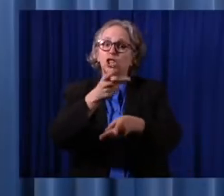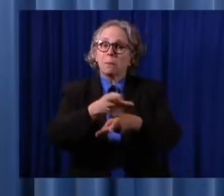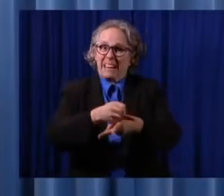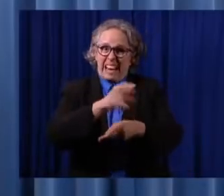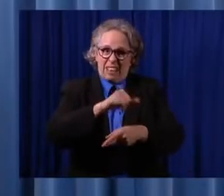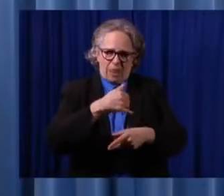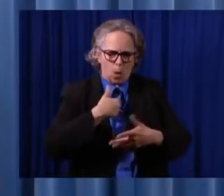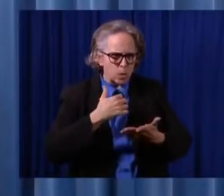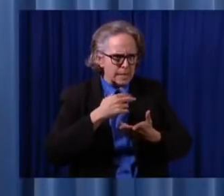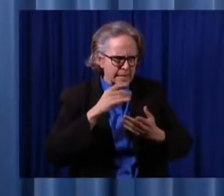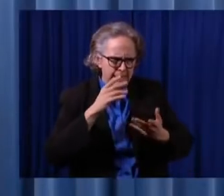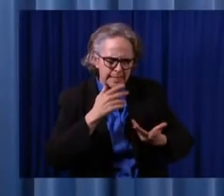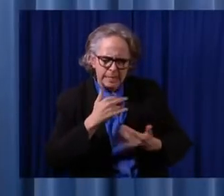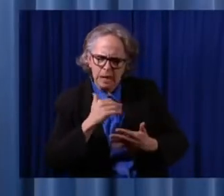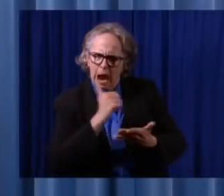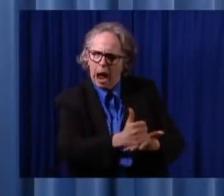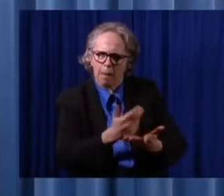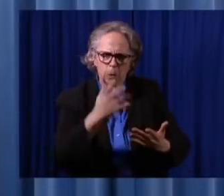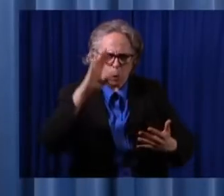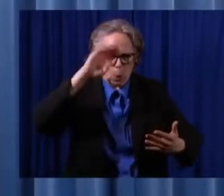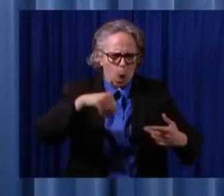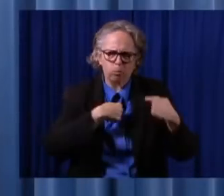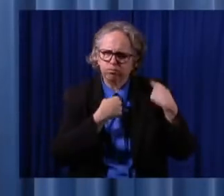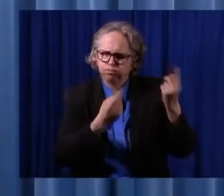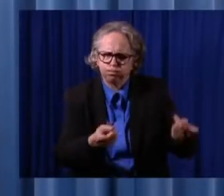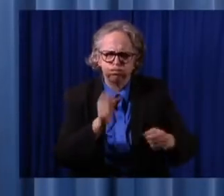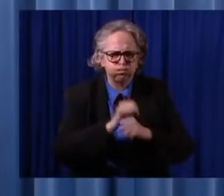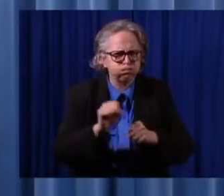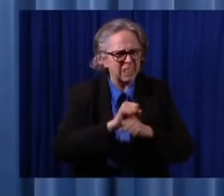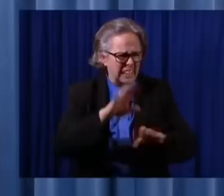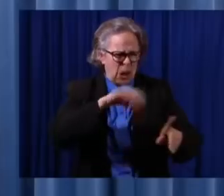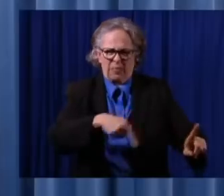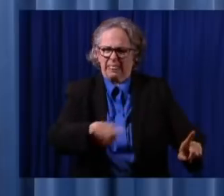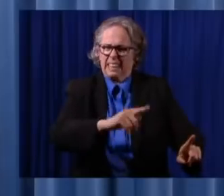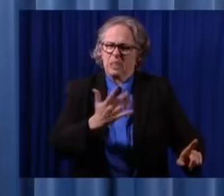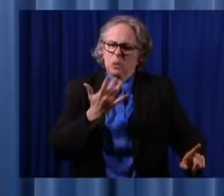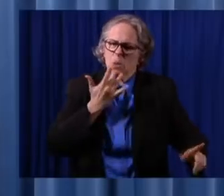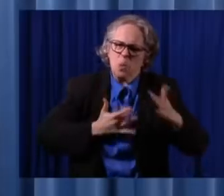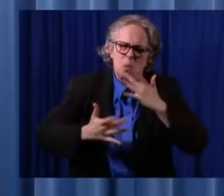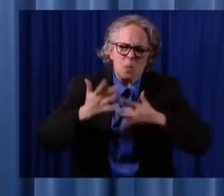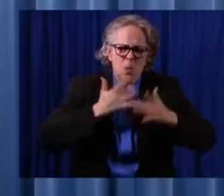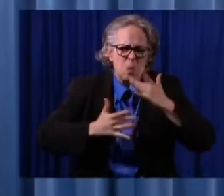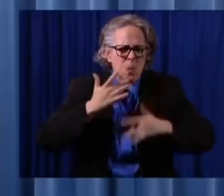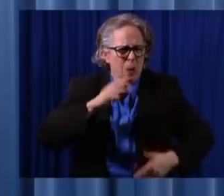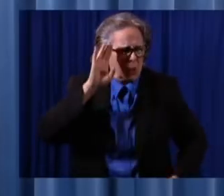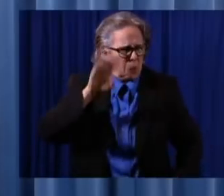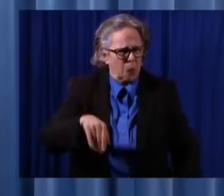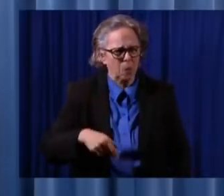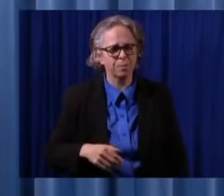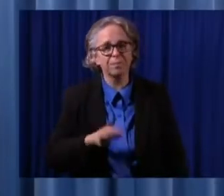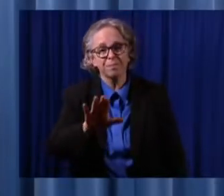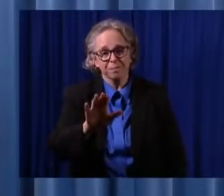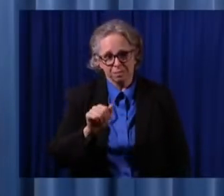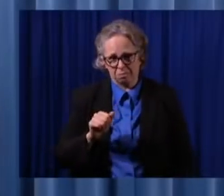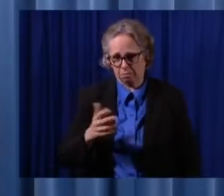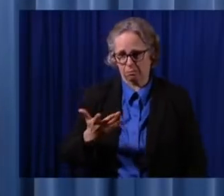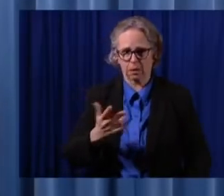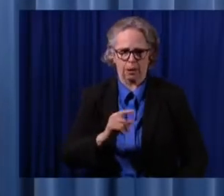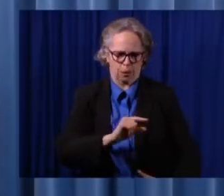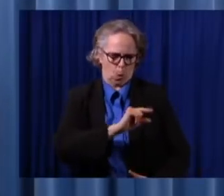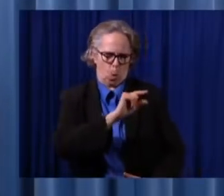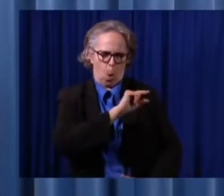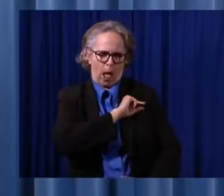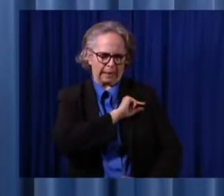has been a difficult time. We also know that the quality of care that can be supplied to our family members, our loved